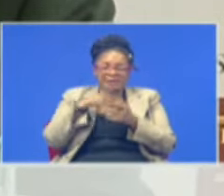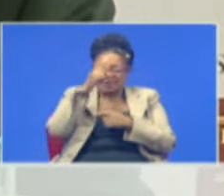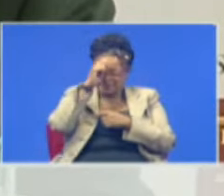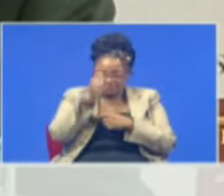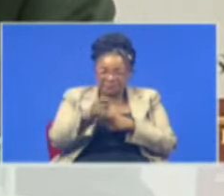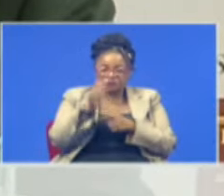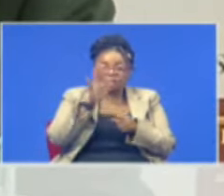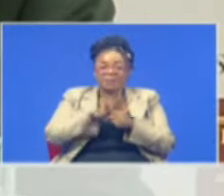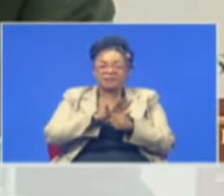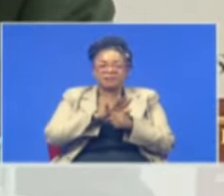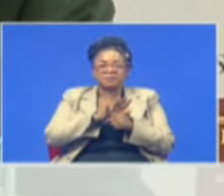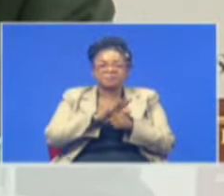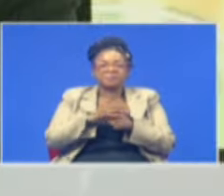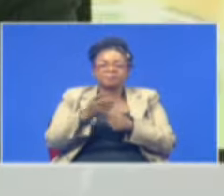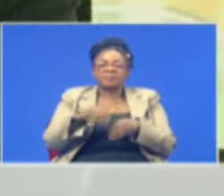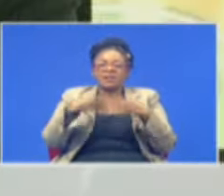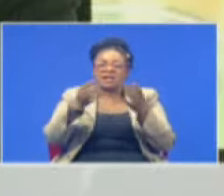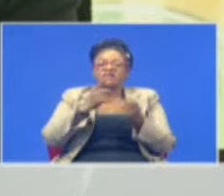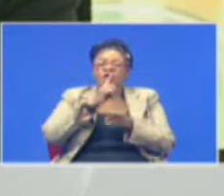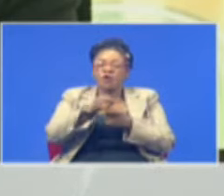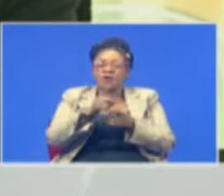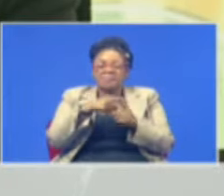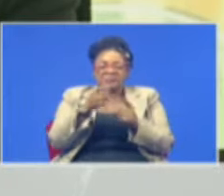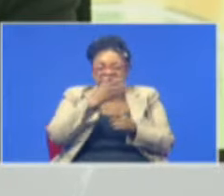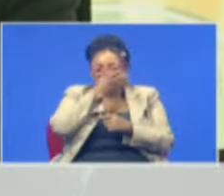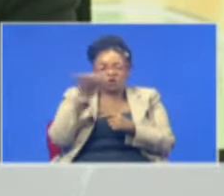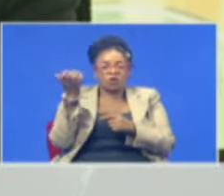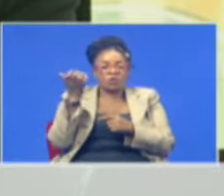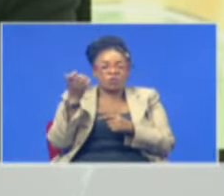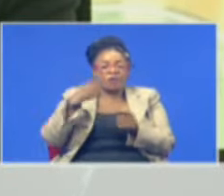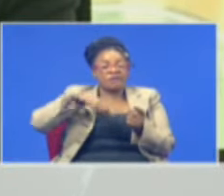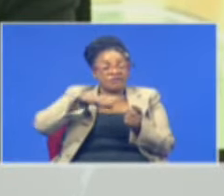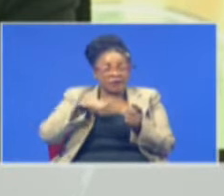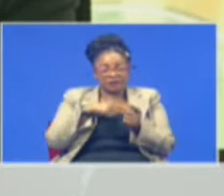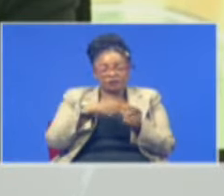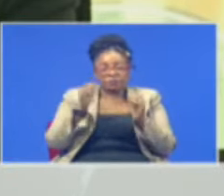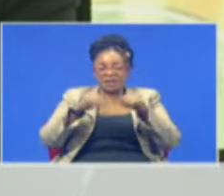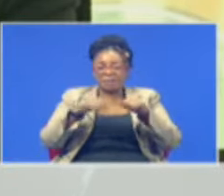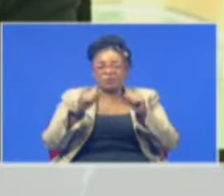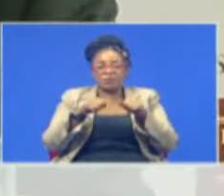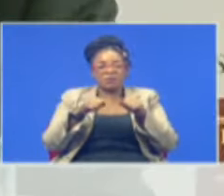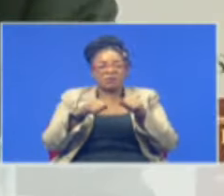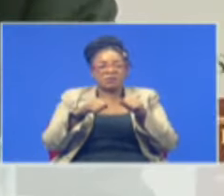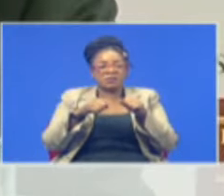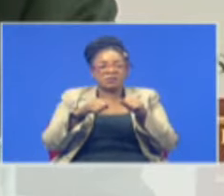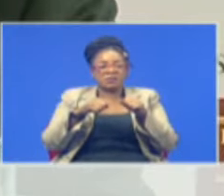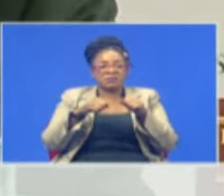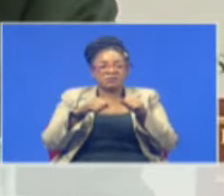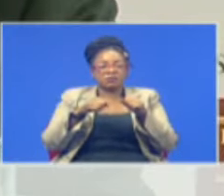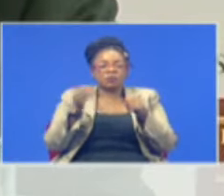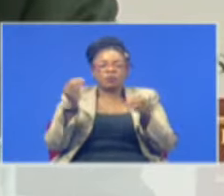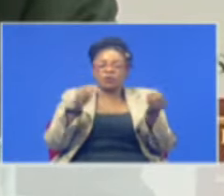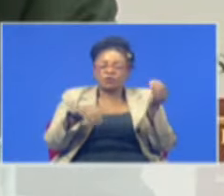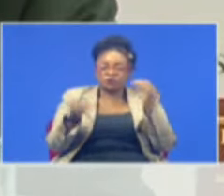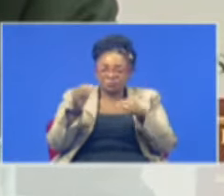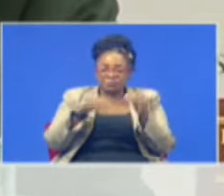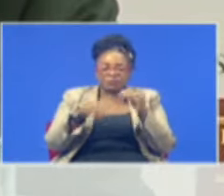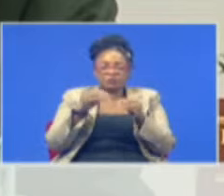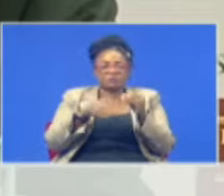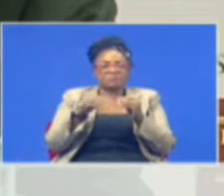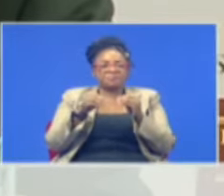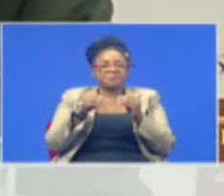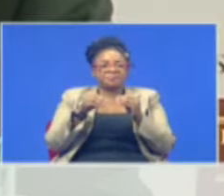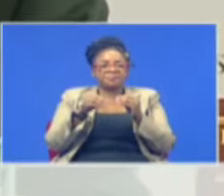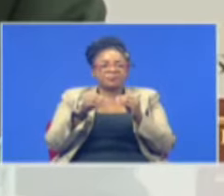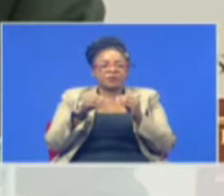orders which are trashed. For us to be able to contribute to the obeisance